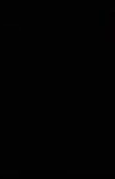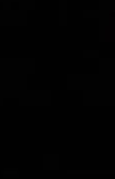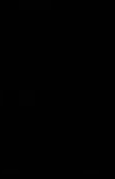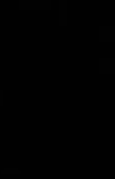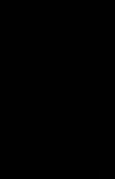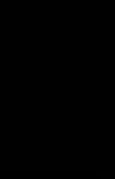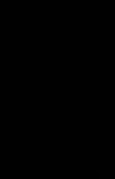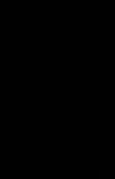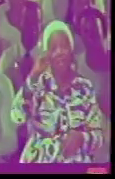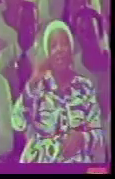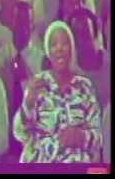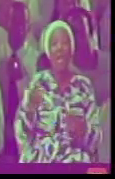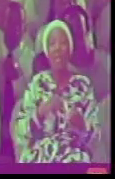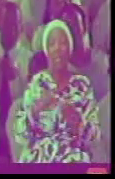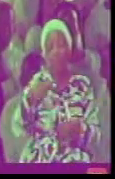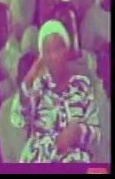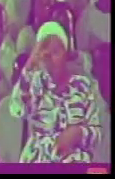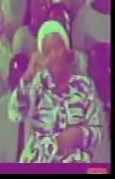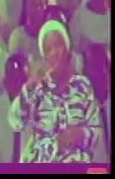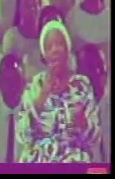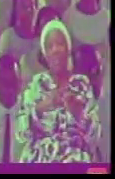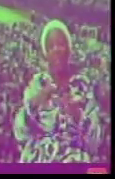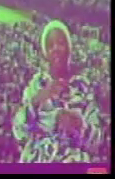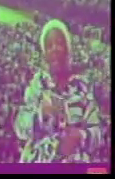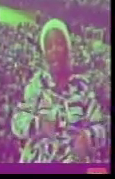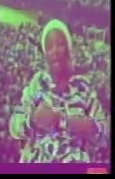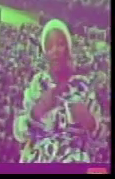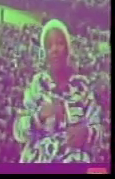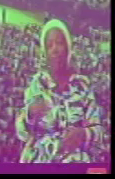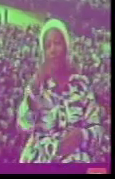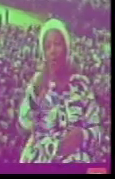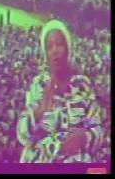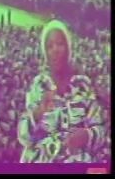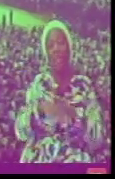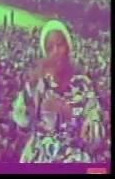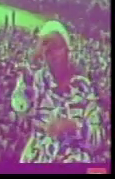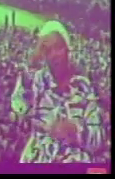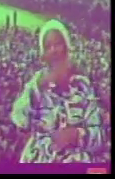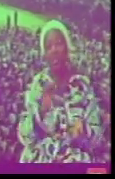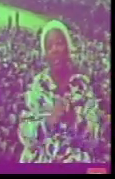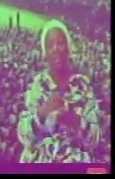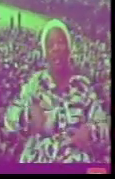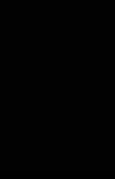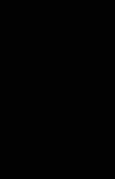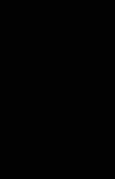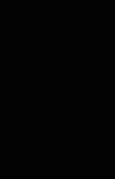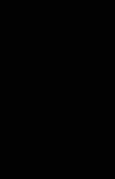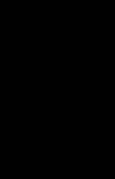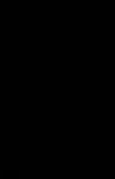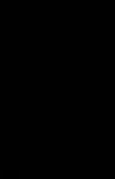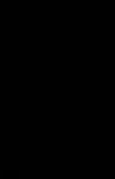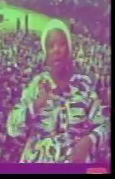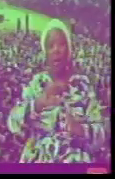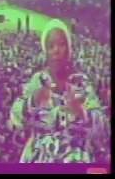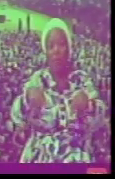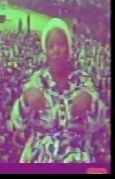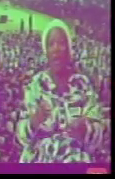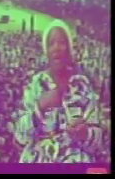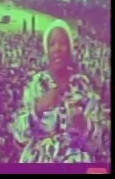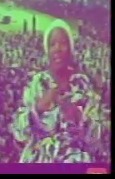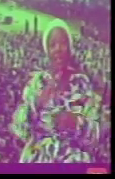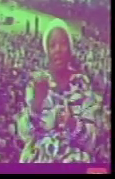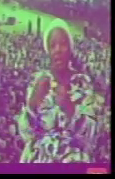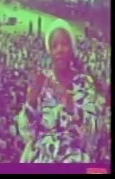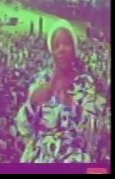real salvation in the Lord, and the life of Christ in man, the life of God in man, the life